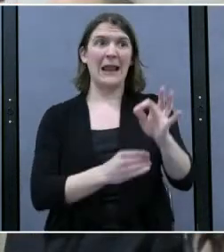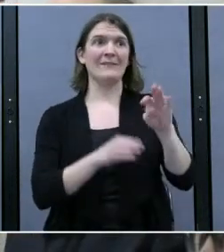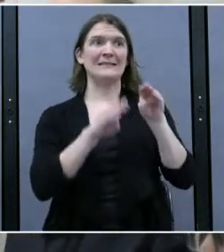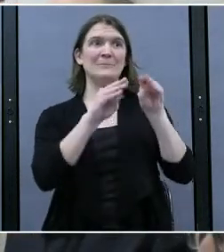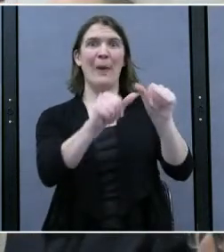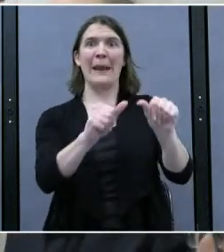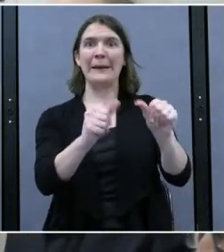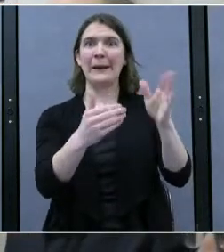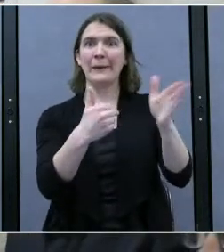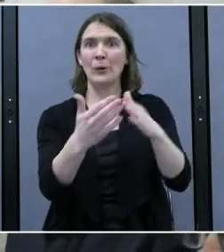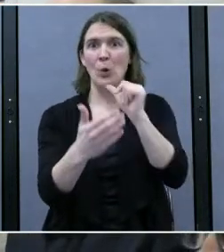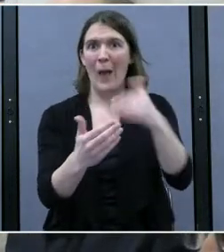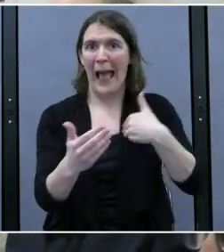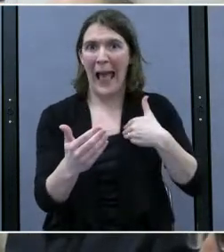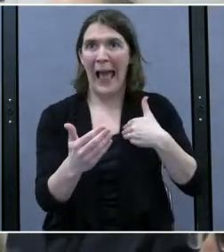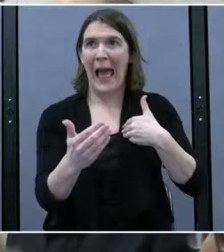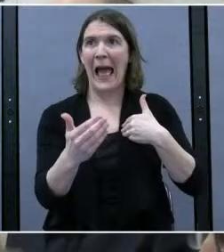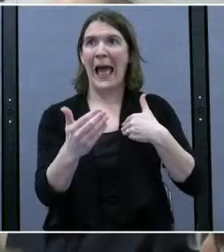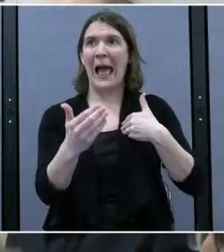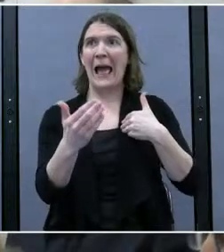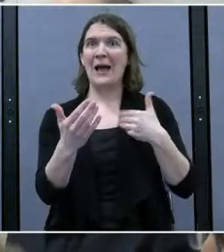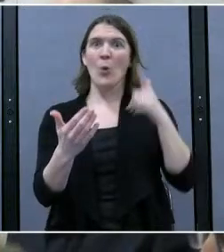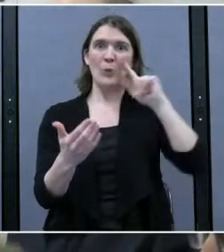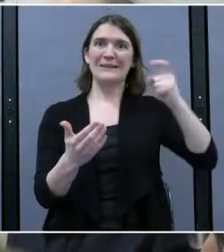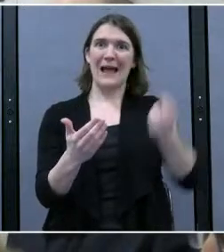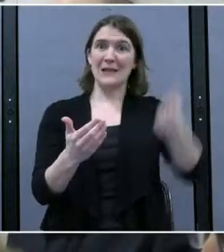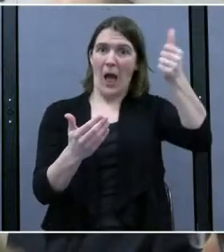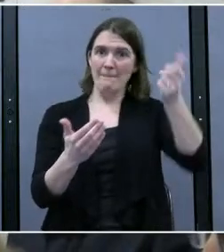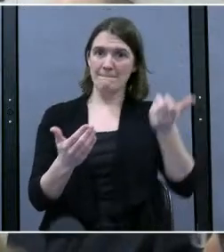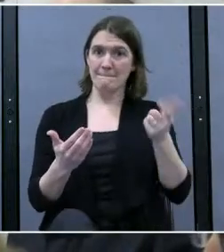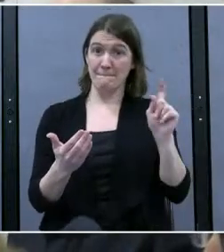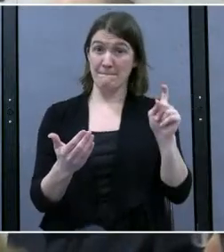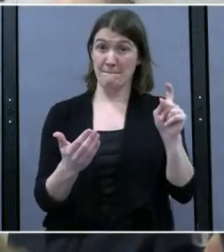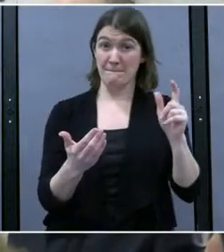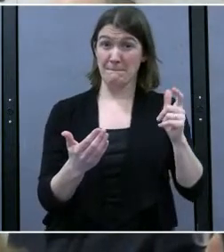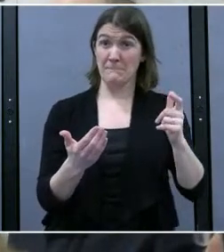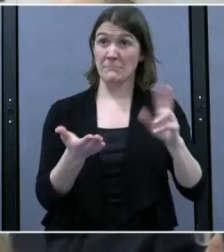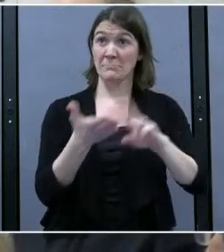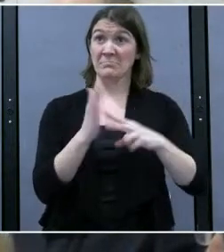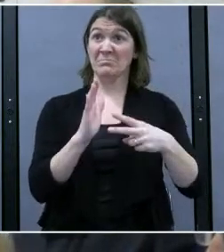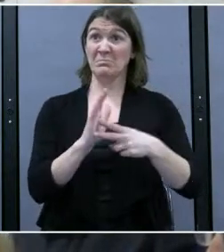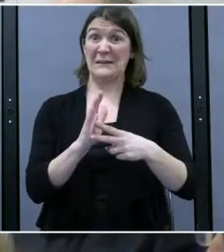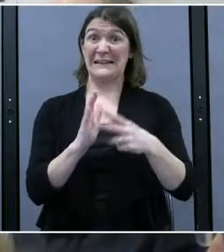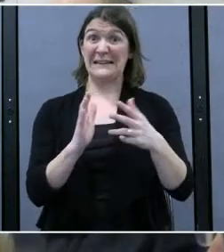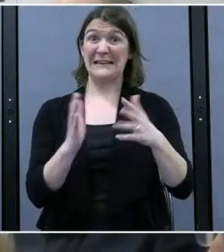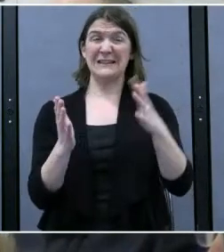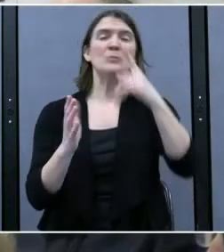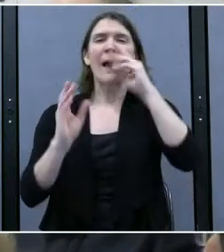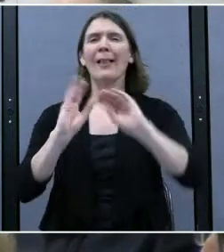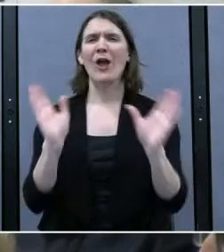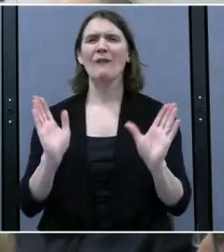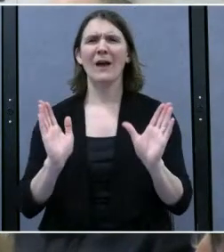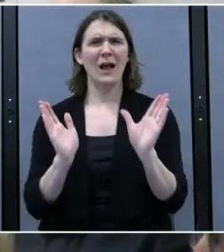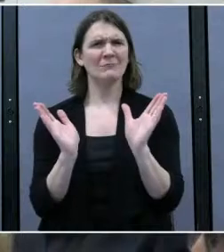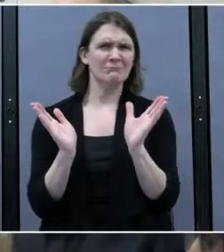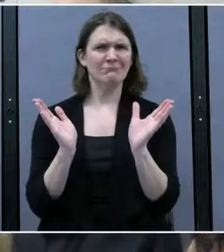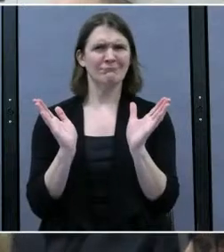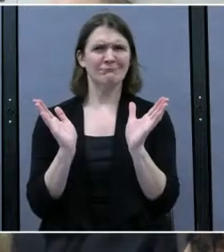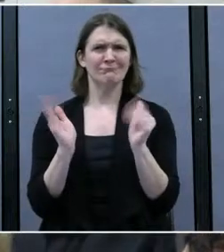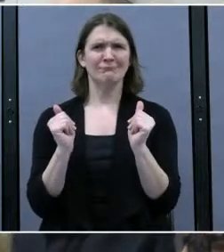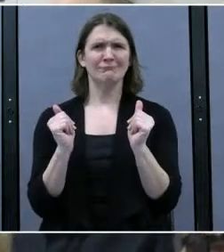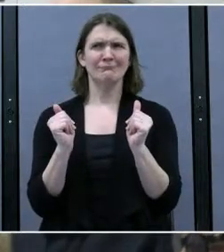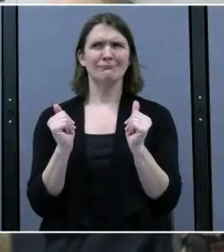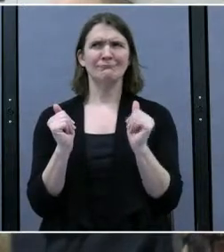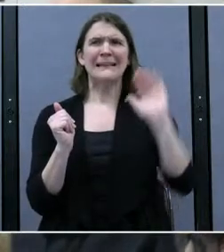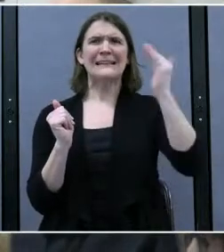spending as opposed to the deficit spending that we were just saying. And so can there be some clarity on,